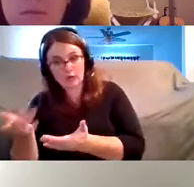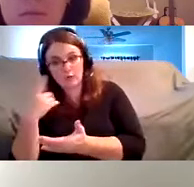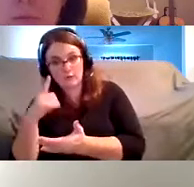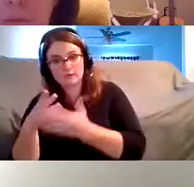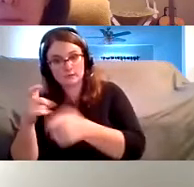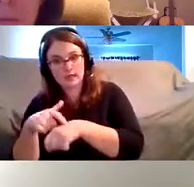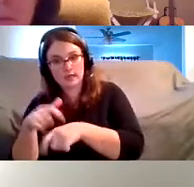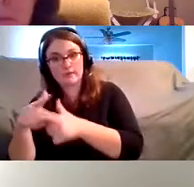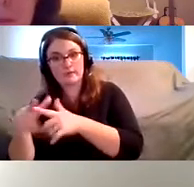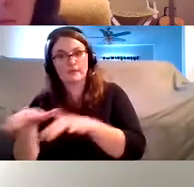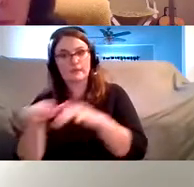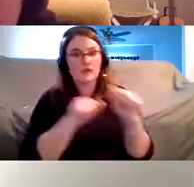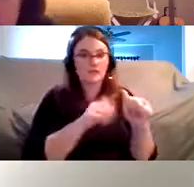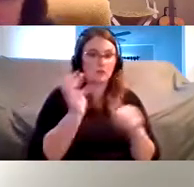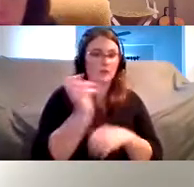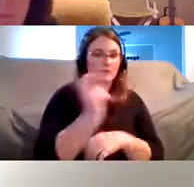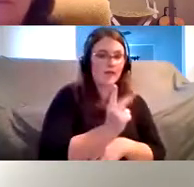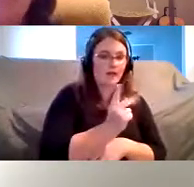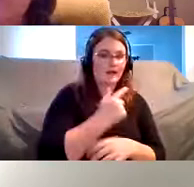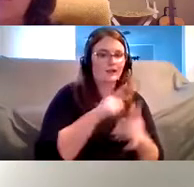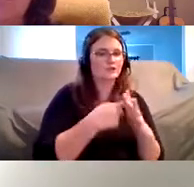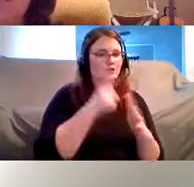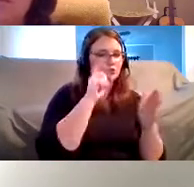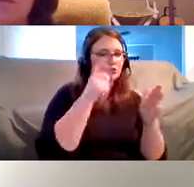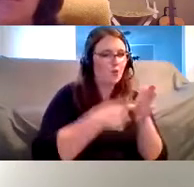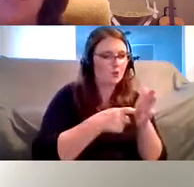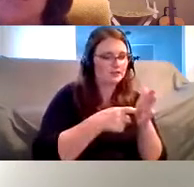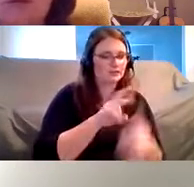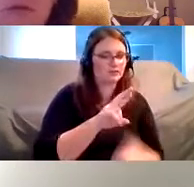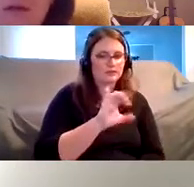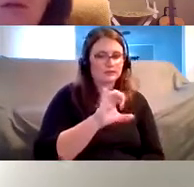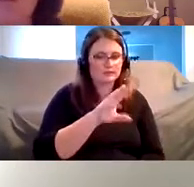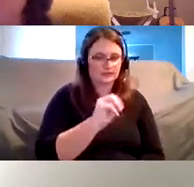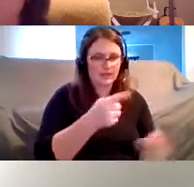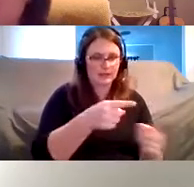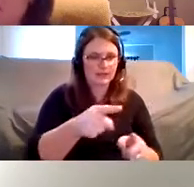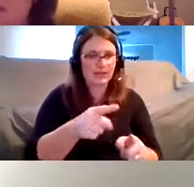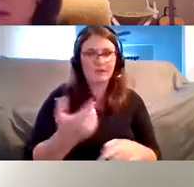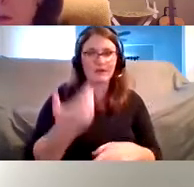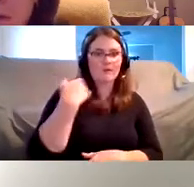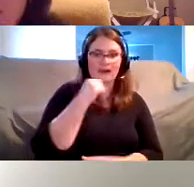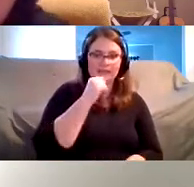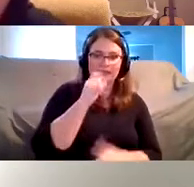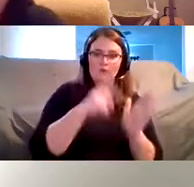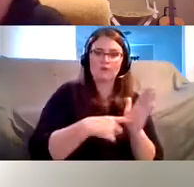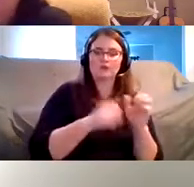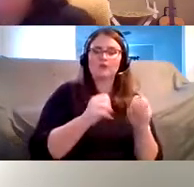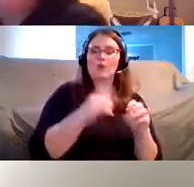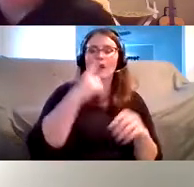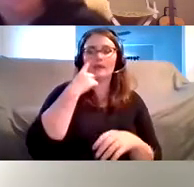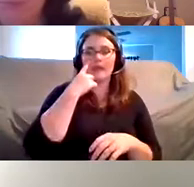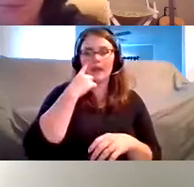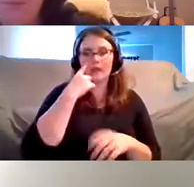of racism that before I didn't notice. And I think by the fact of living here